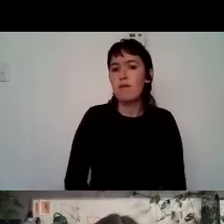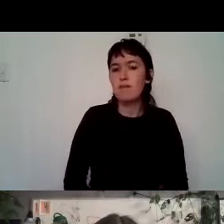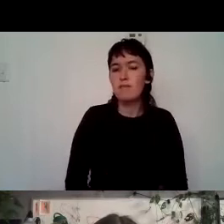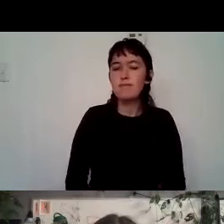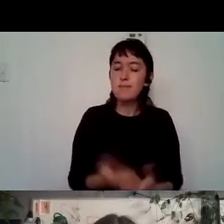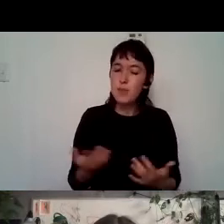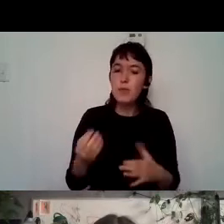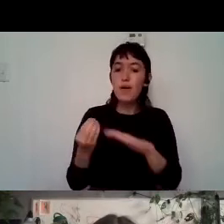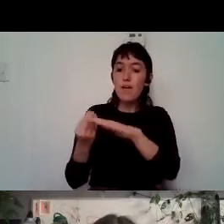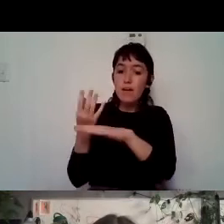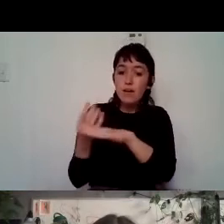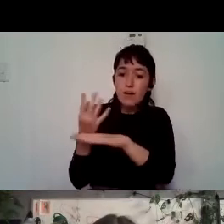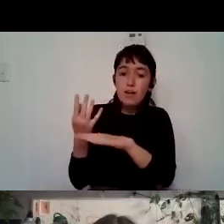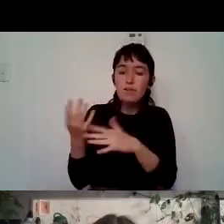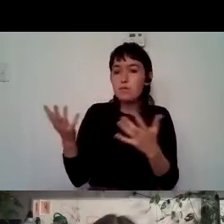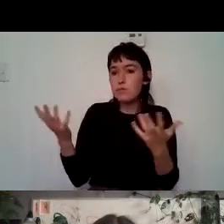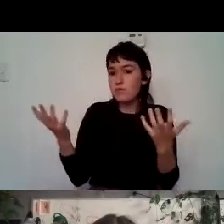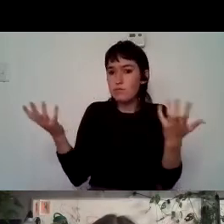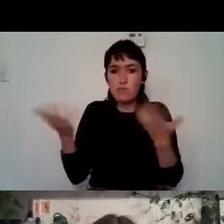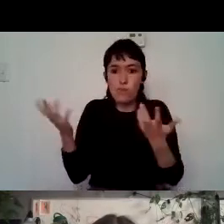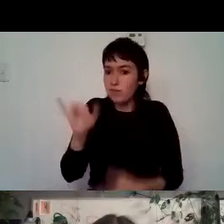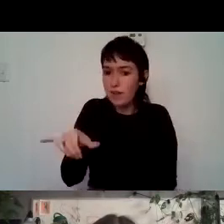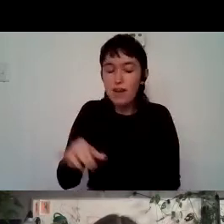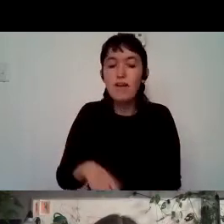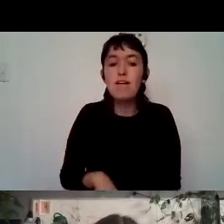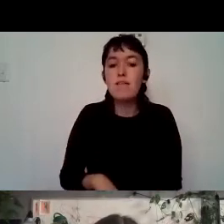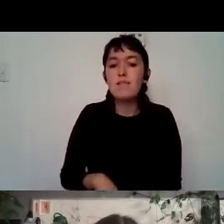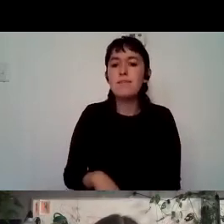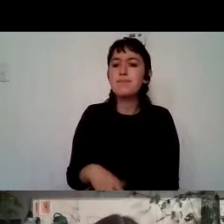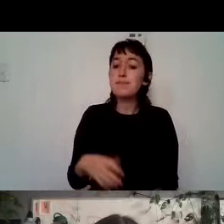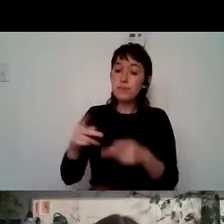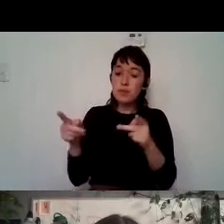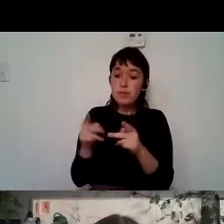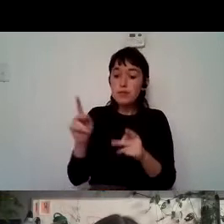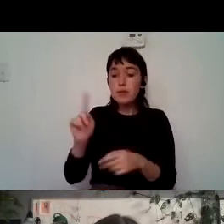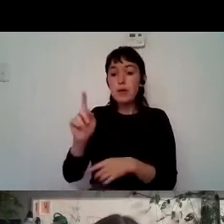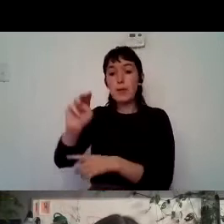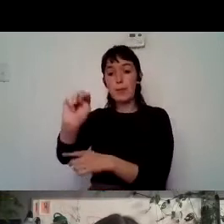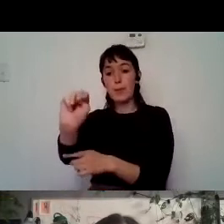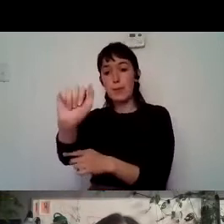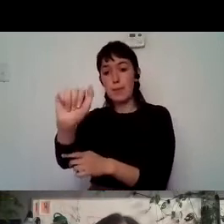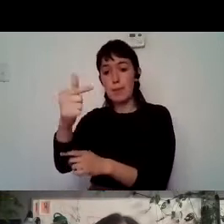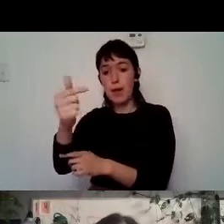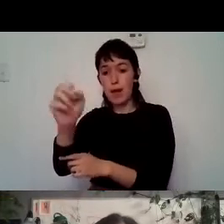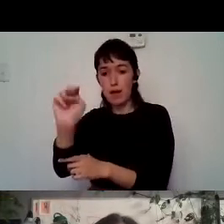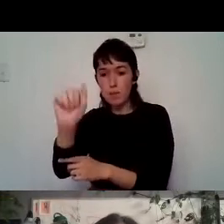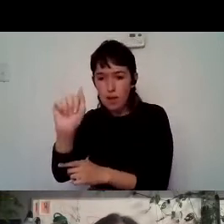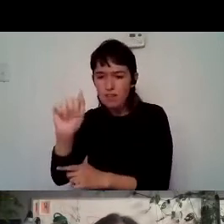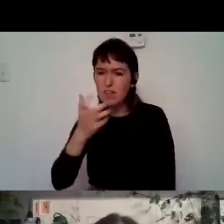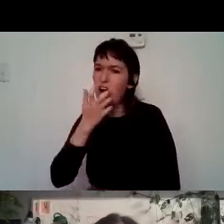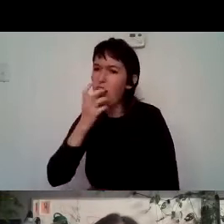volcanoes at the end, what are they? They are places where magma, which is molten rock, deep from inside the